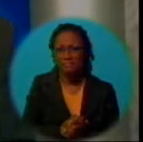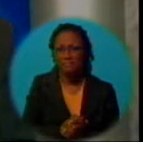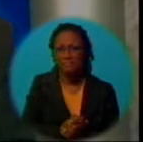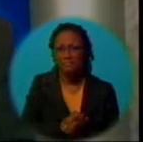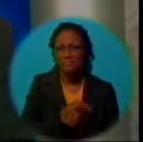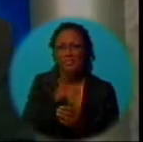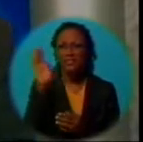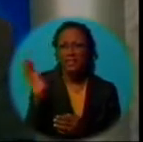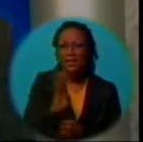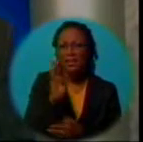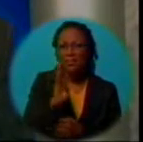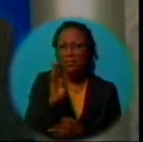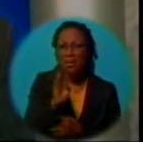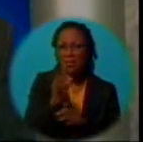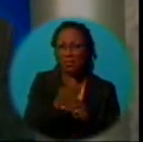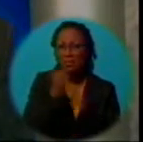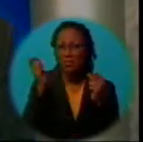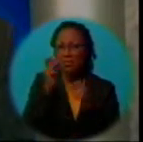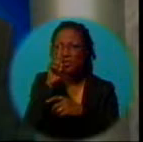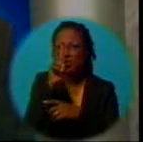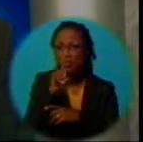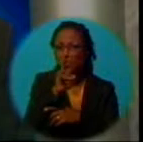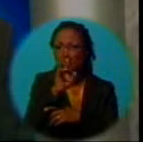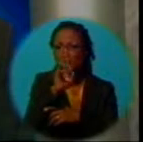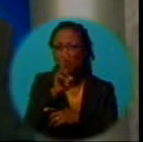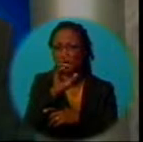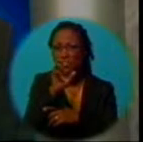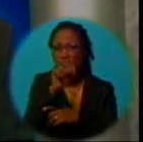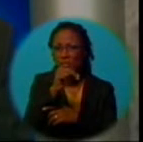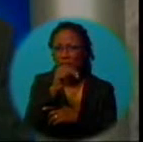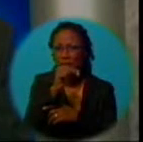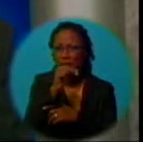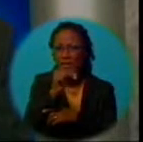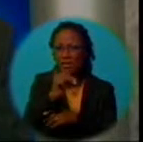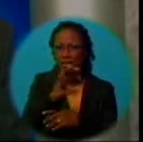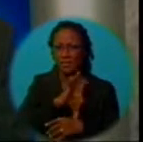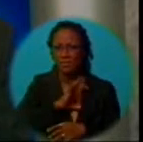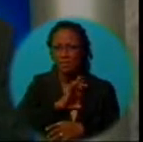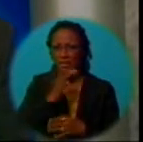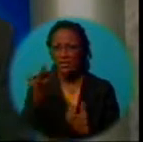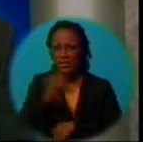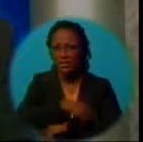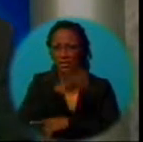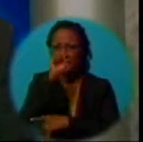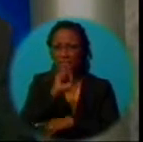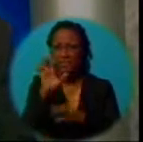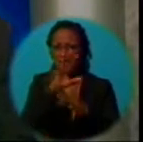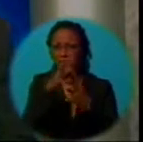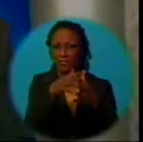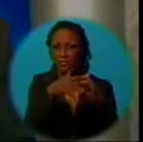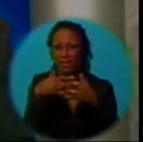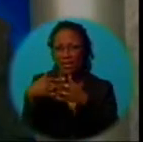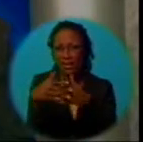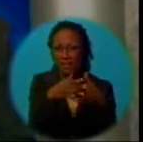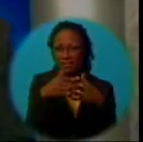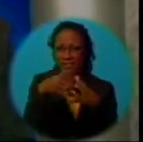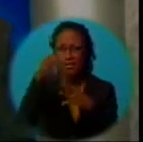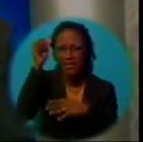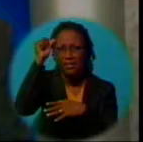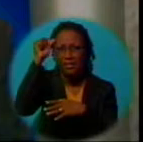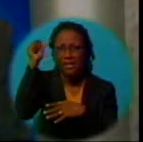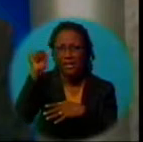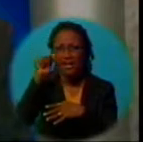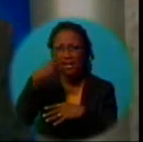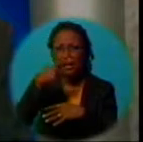Barbados won two bronze medals today at the Commonwealth Weightlifting Championships in South Africa. Altman Upperweight placed third in the